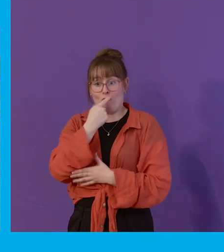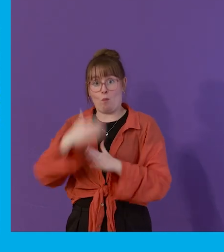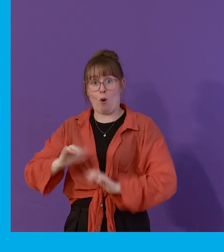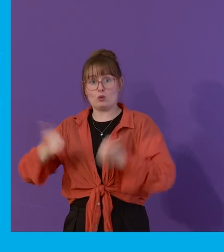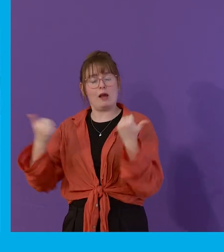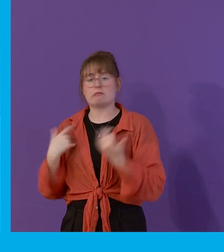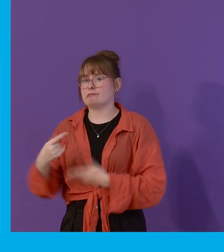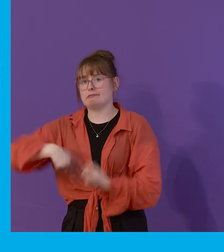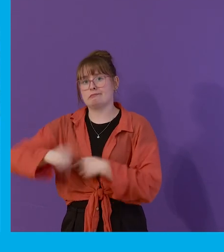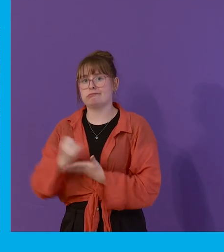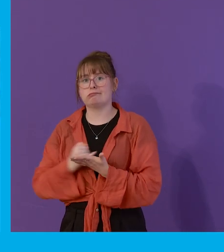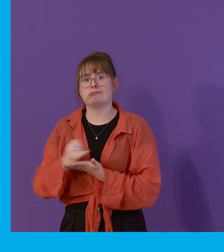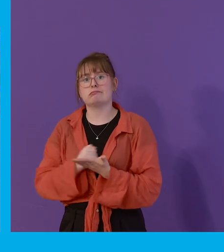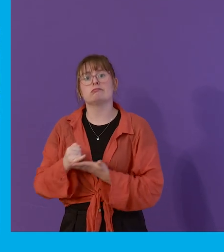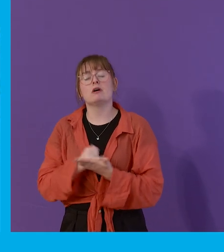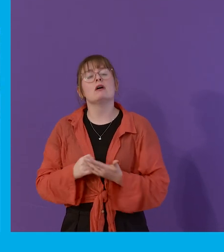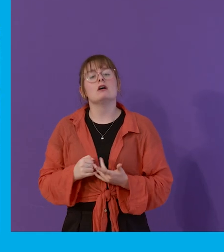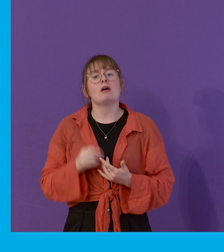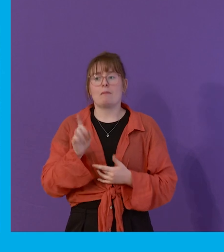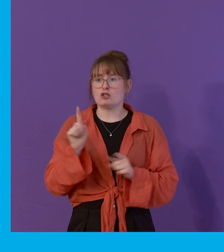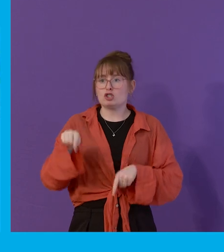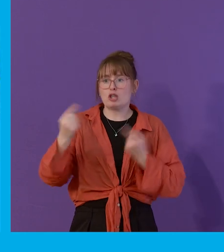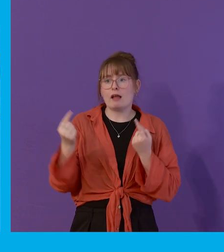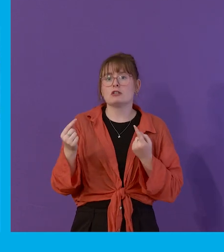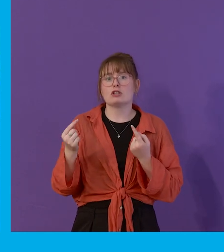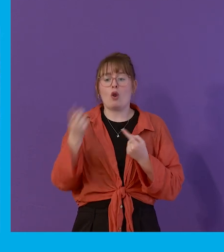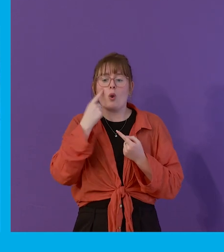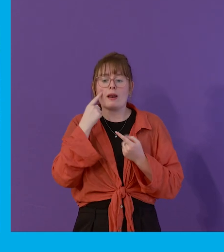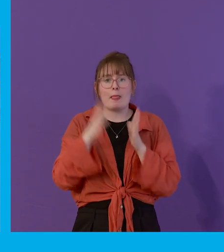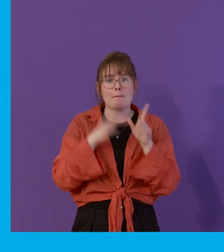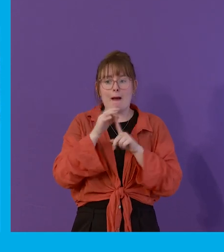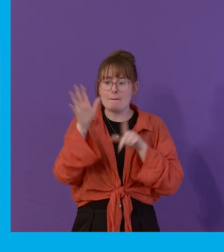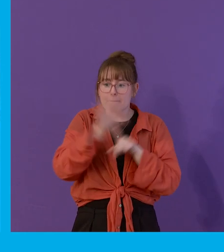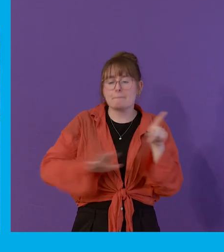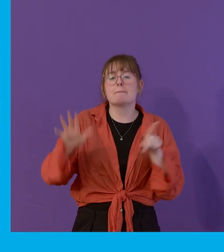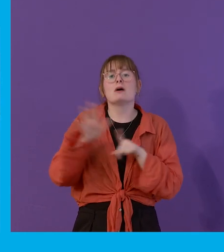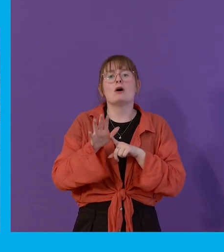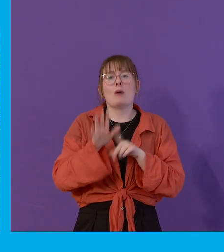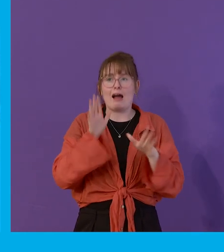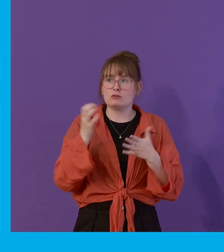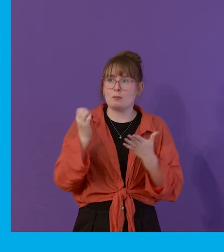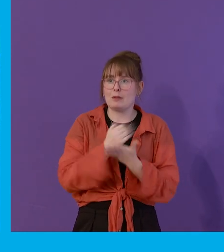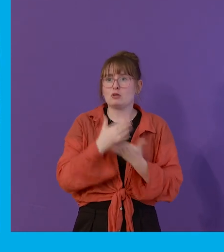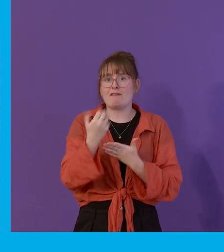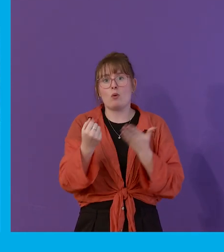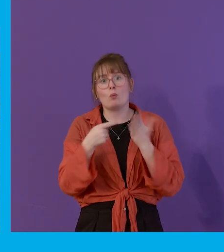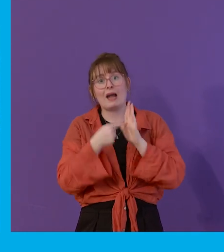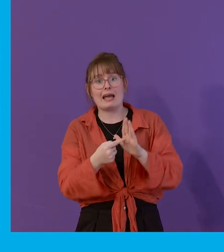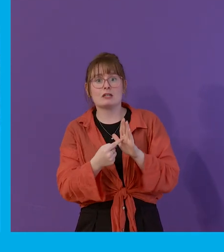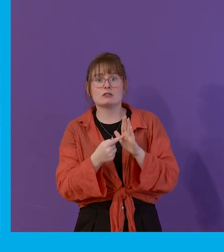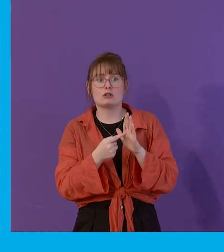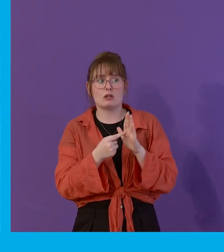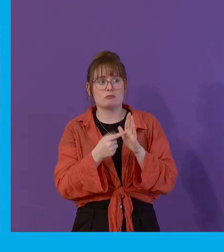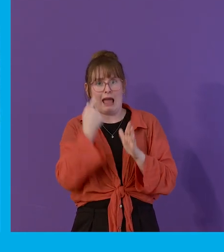part of that, not all of that, but a part of that is about this challenge we have of all the lines on a map we have that get in the way of replicating what can be proven to work in a